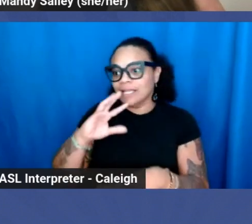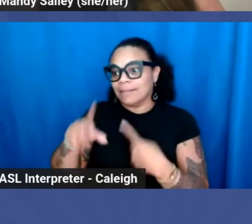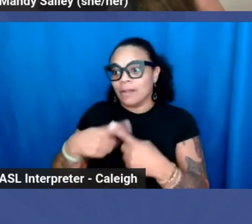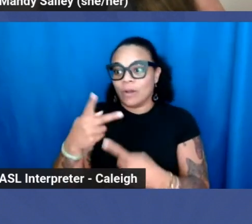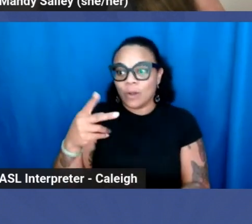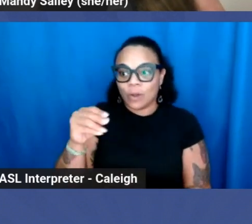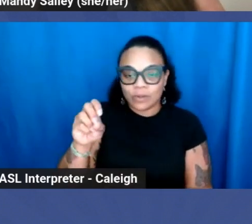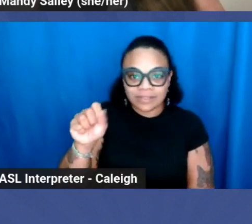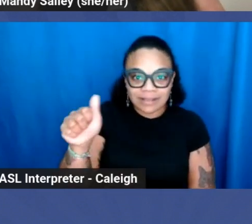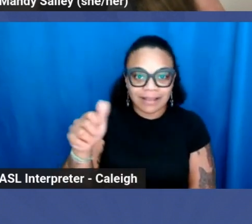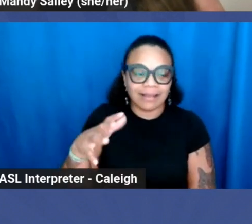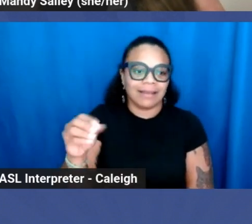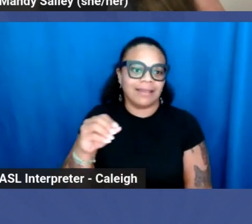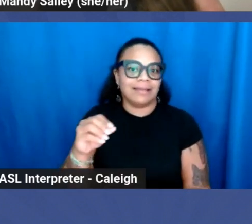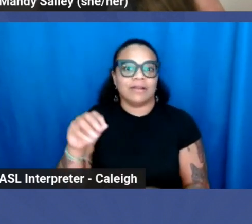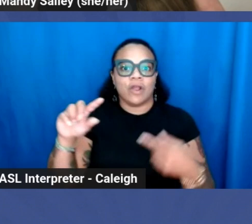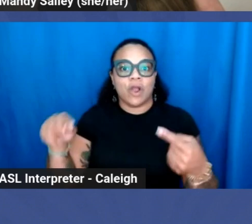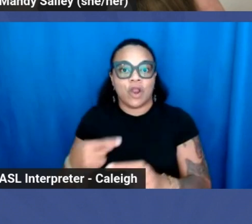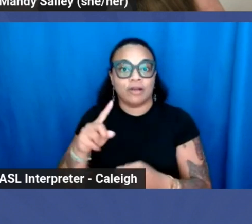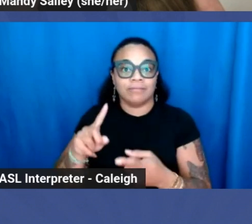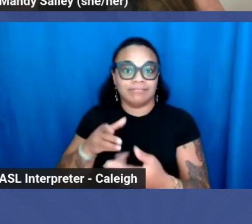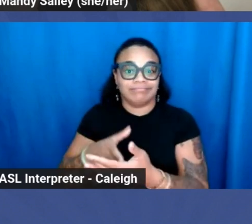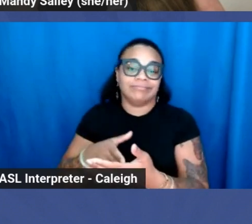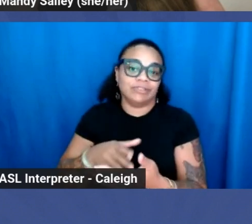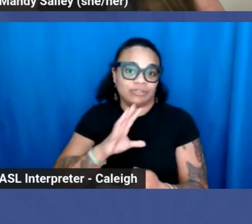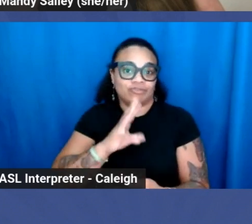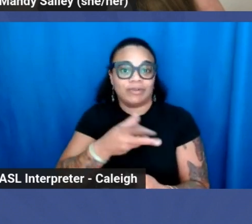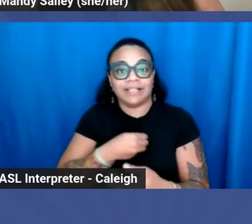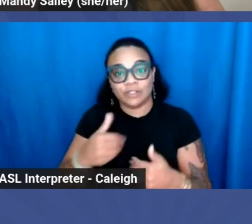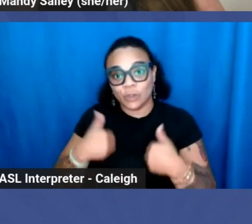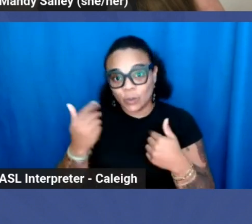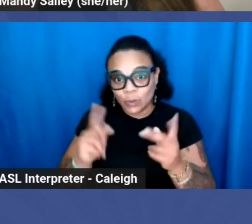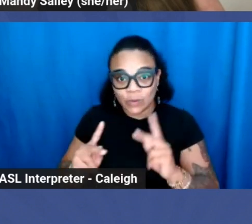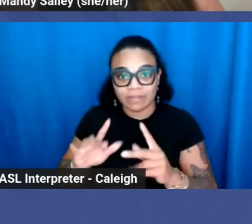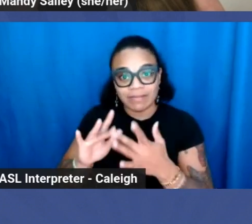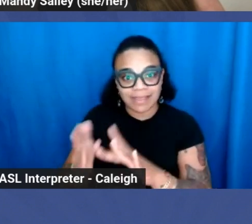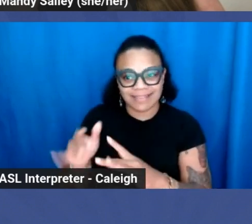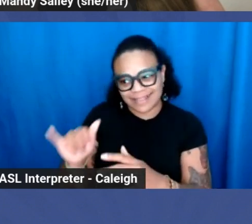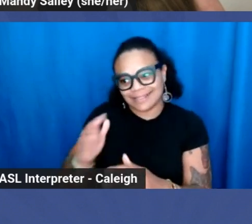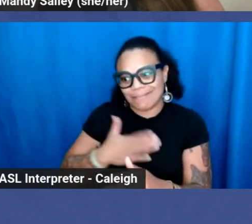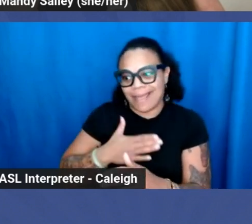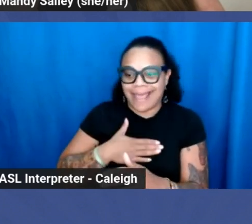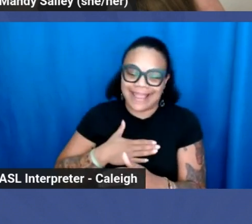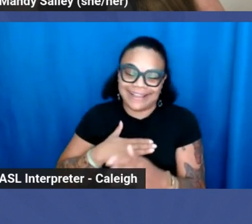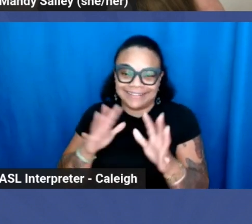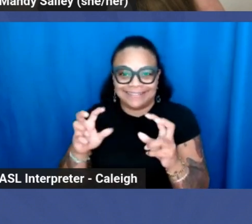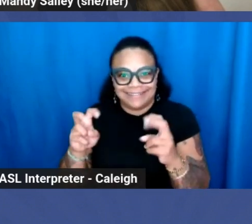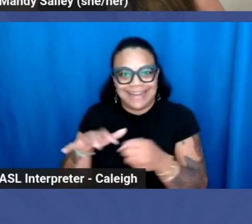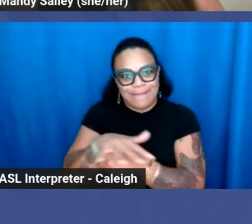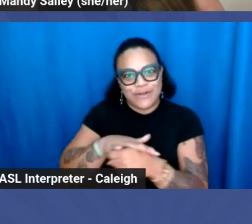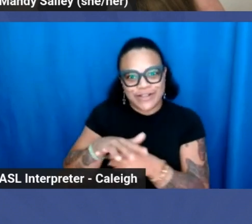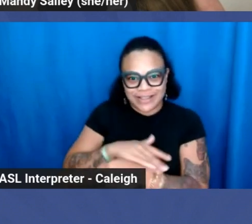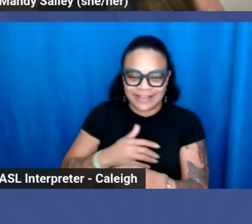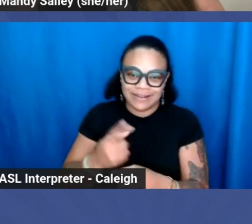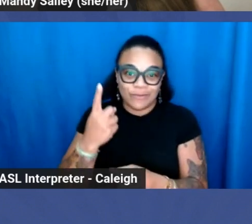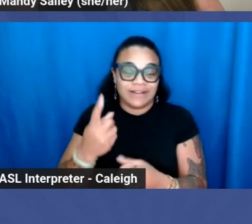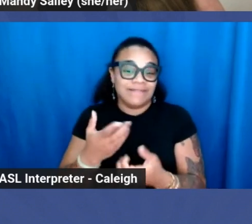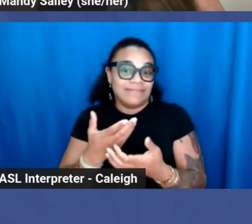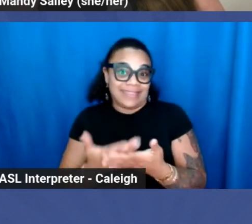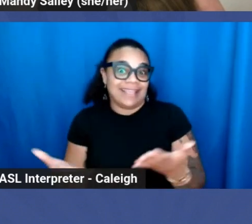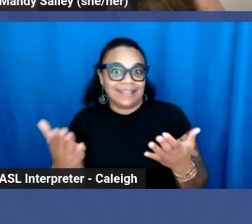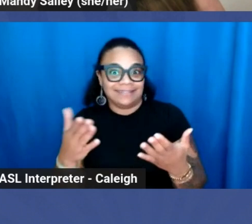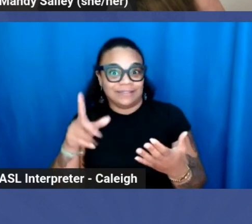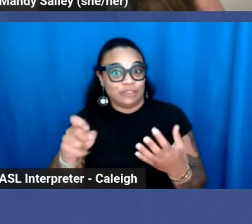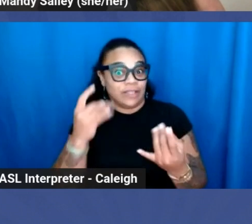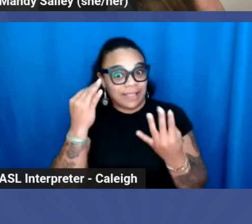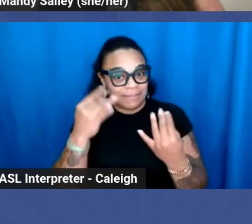etc., because it's just my neighborhood, right? So I want, and I think that like one of the things to think about also is just